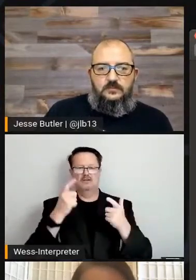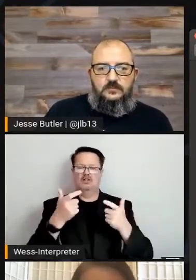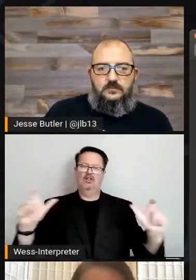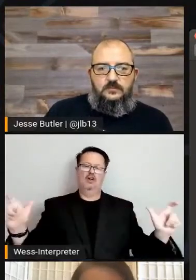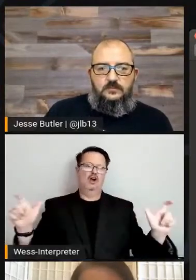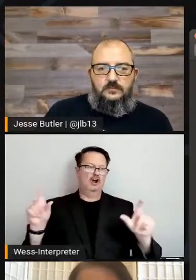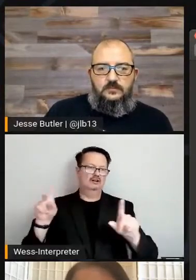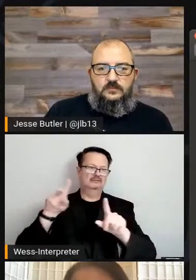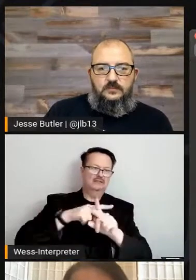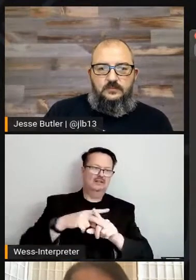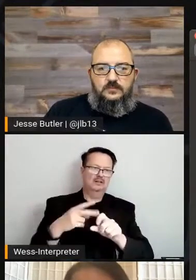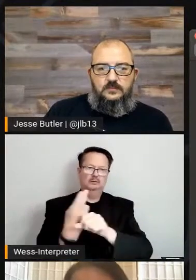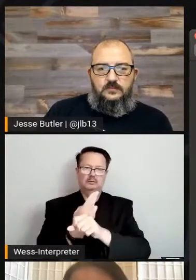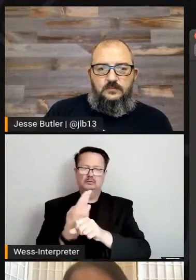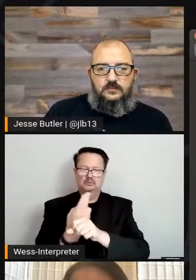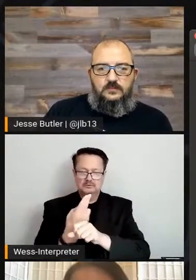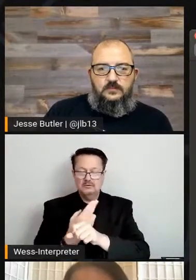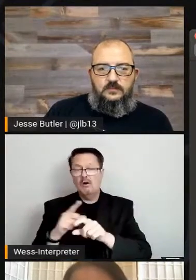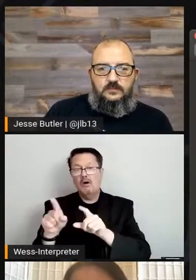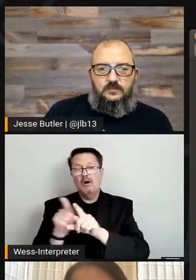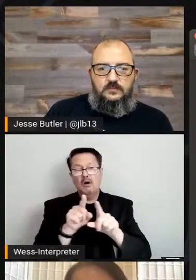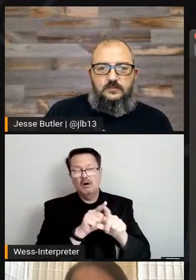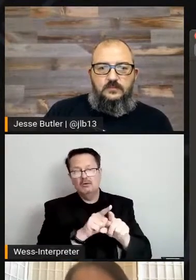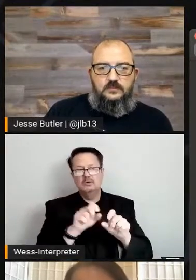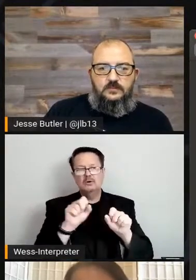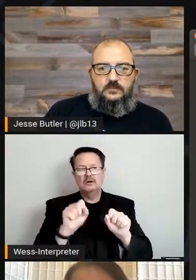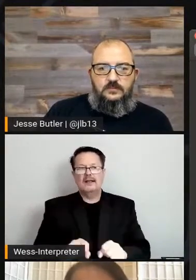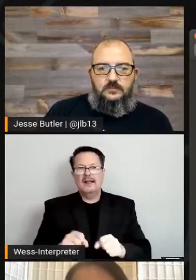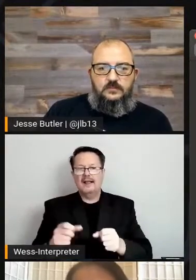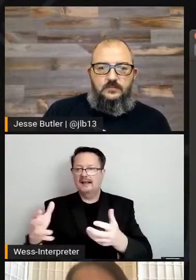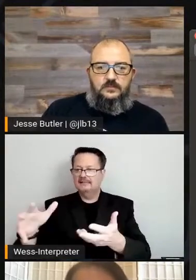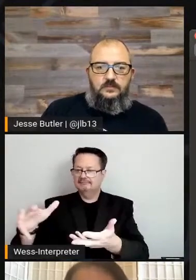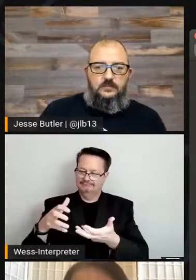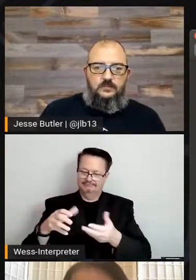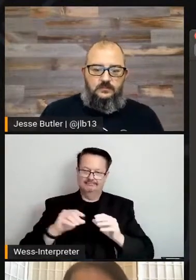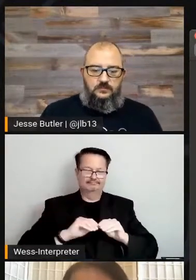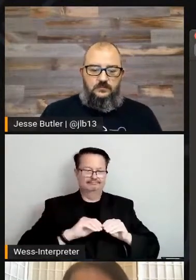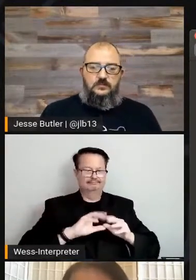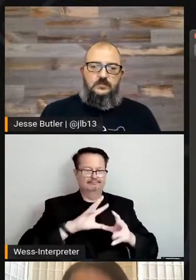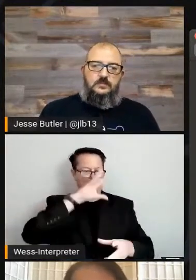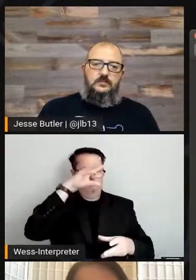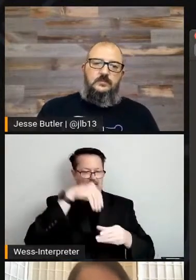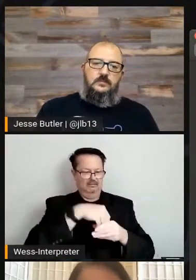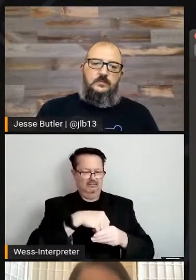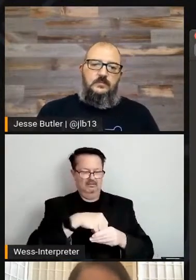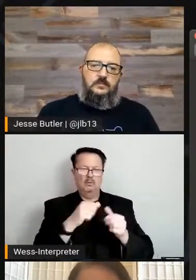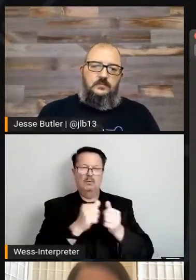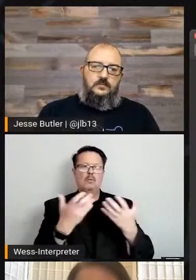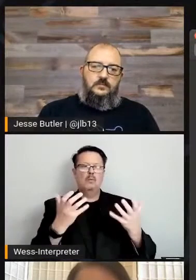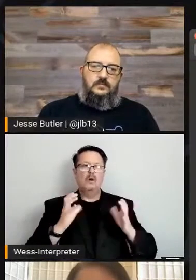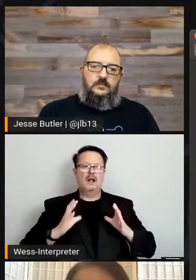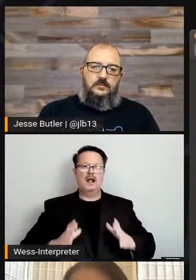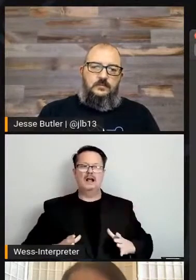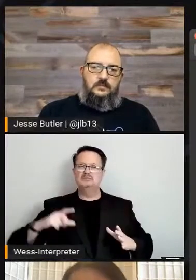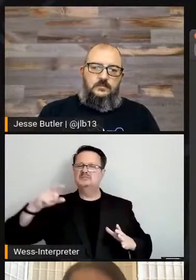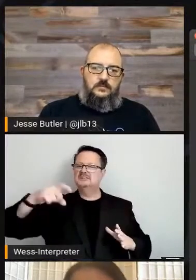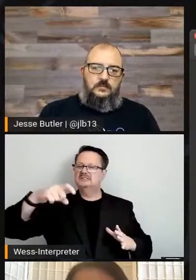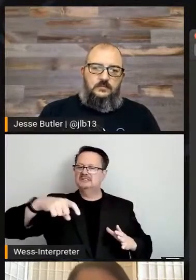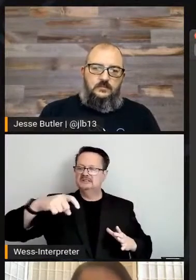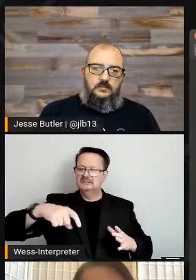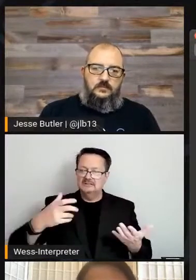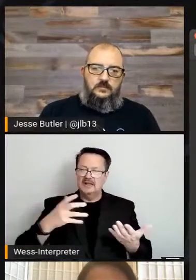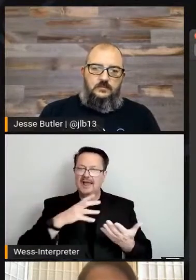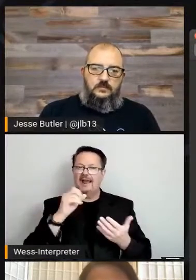usage, and also being able to take a distribution and bundle that with what customers need, and